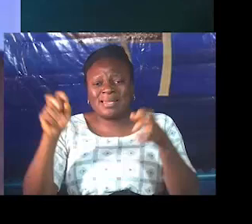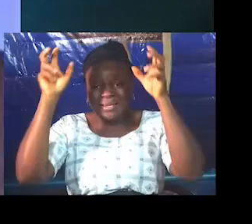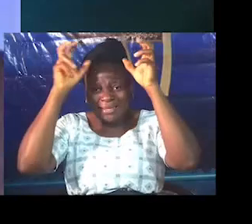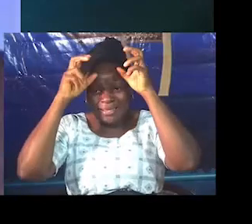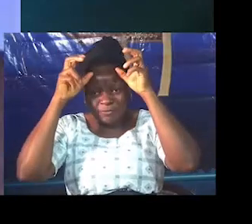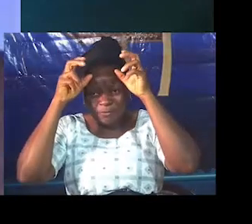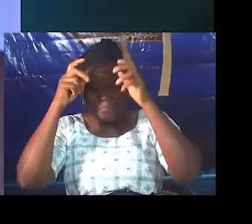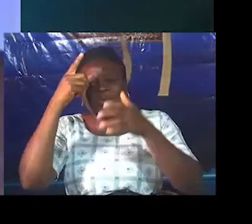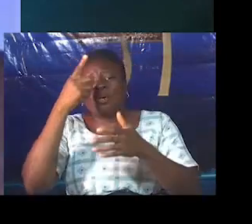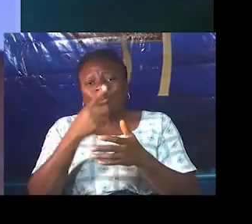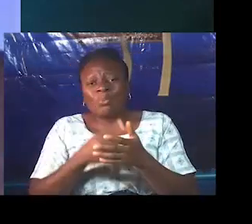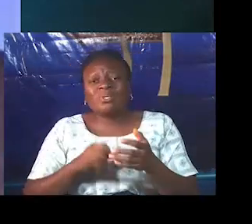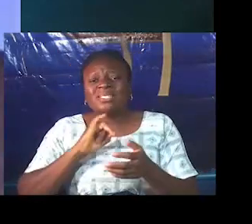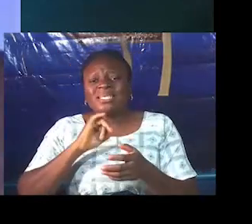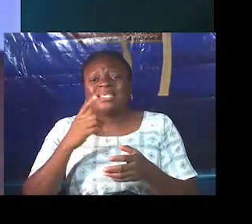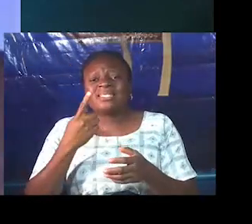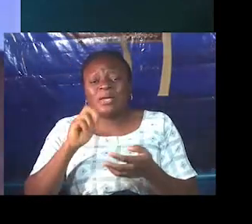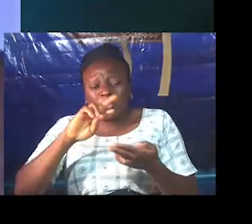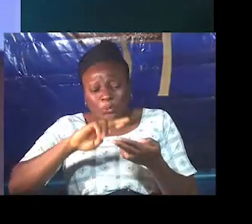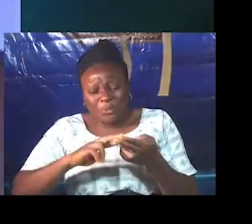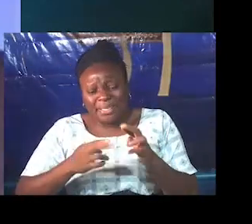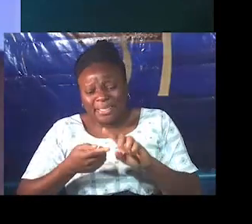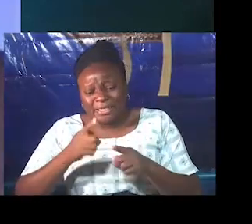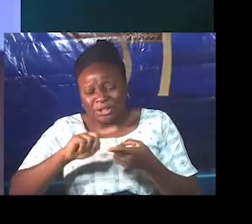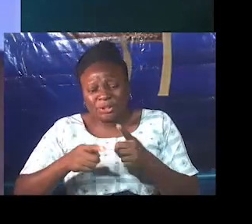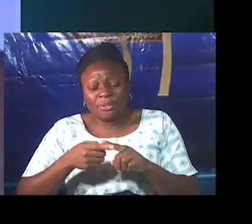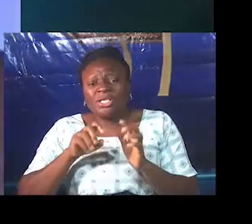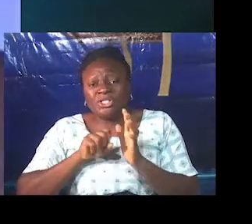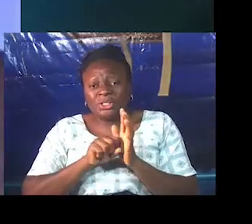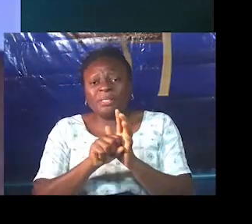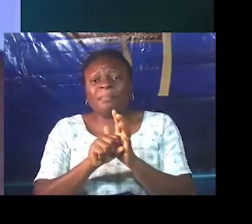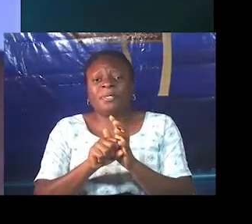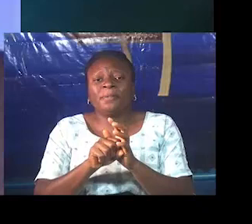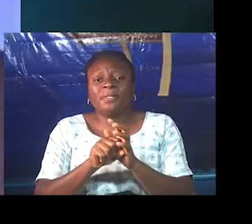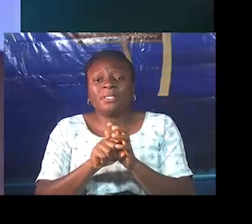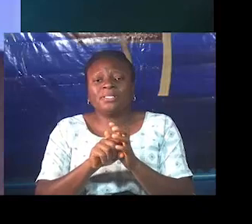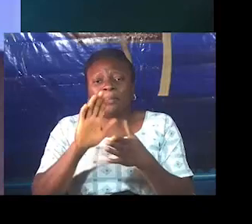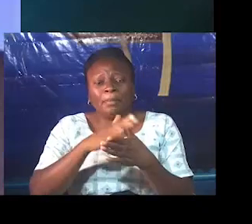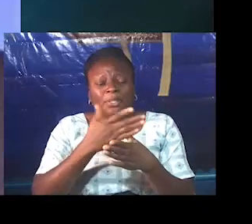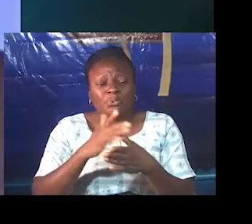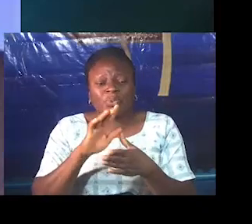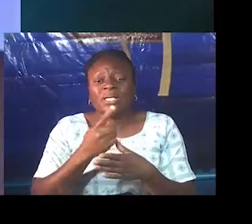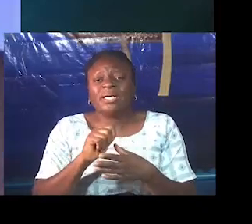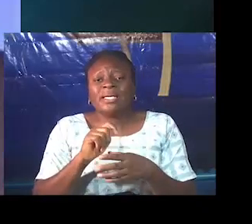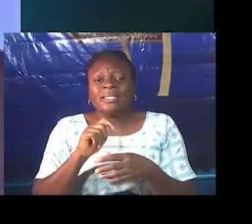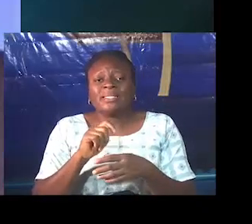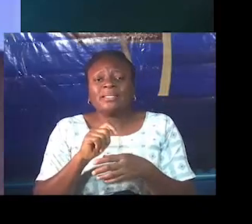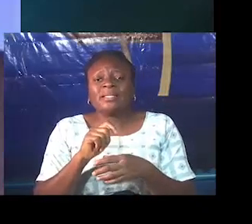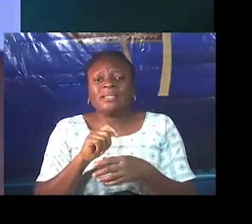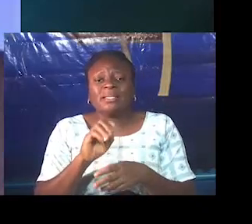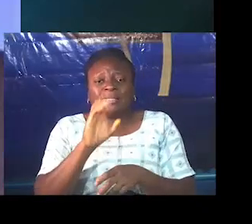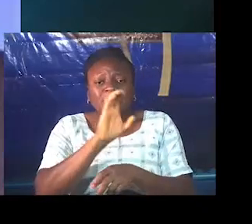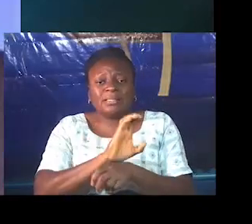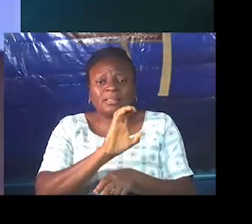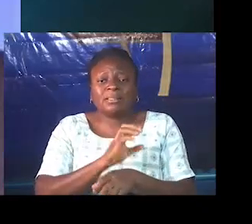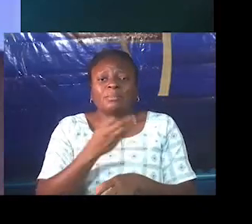believeth with an infidel? And what agreement has the temple of God with idols? For you are the temple of the